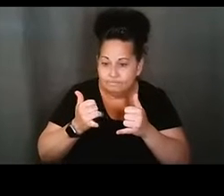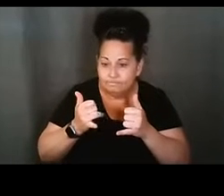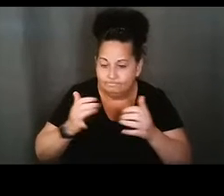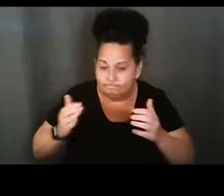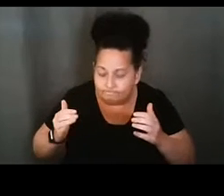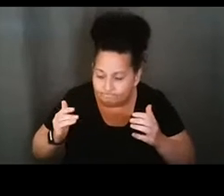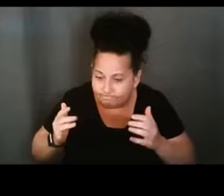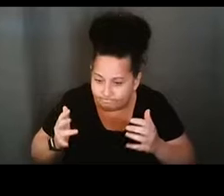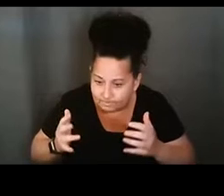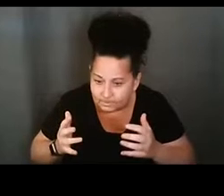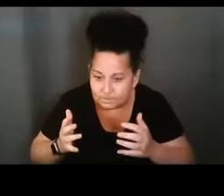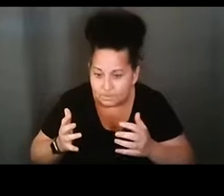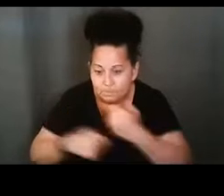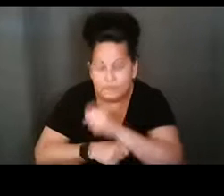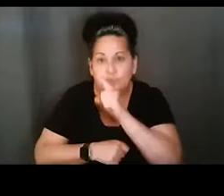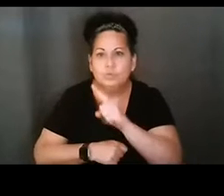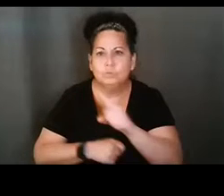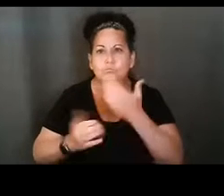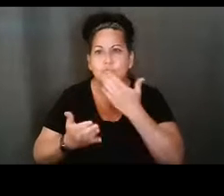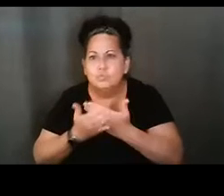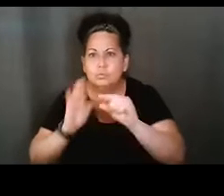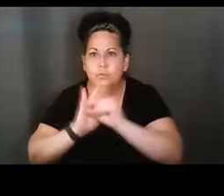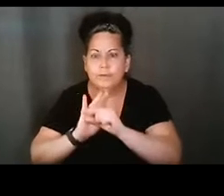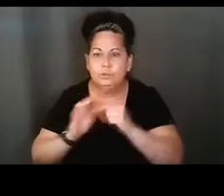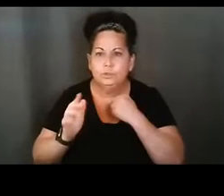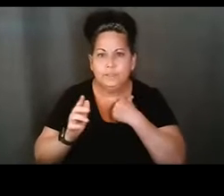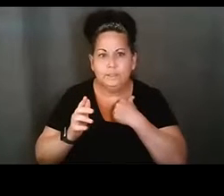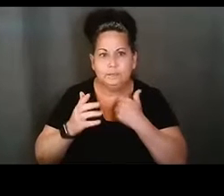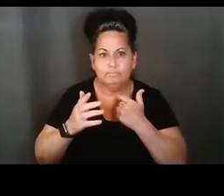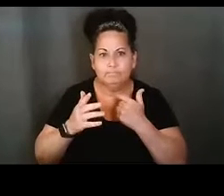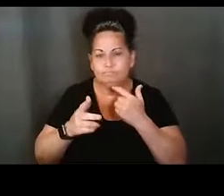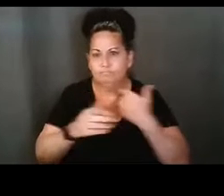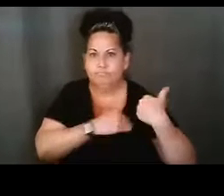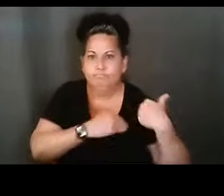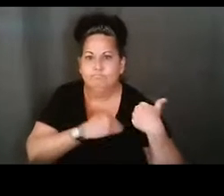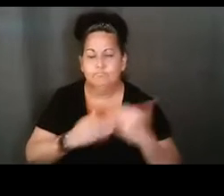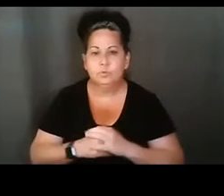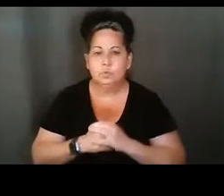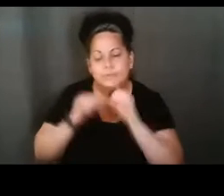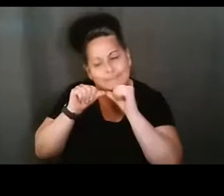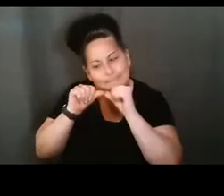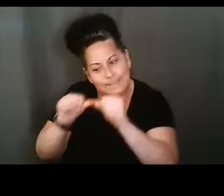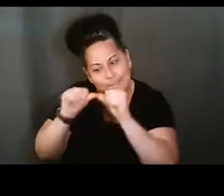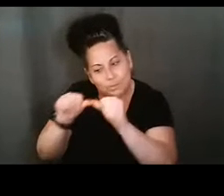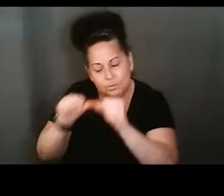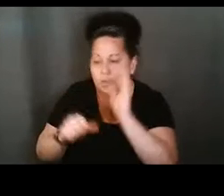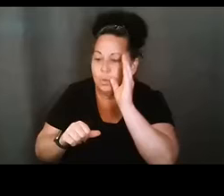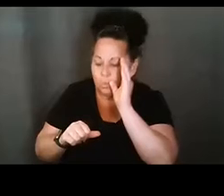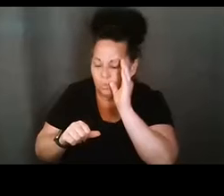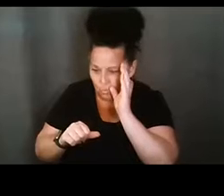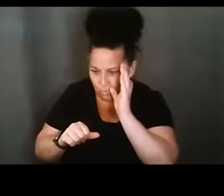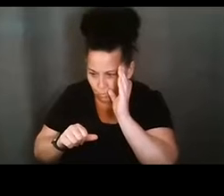her and that she's on top of things. And so stay the course of time. It will pay off.